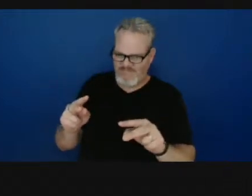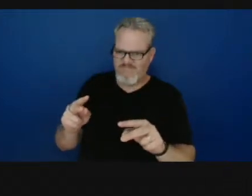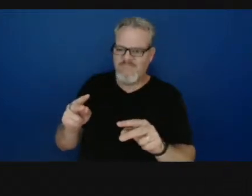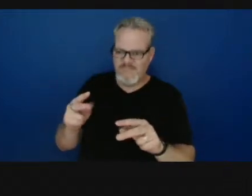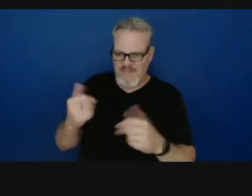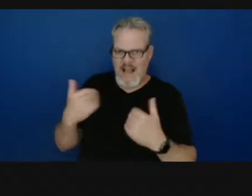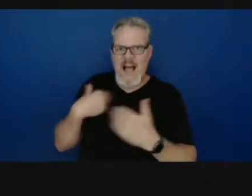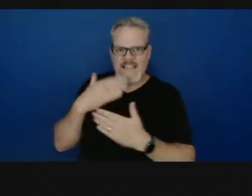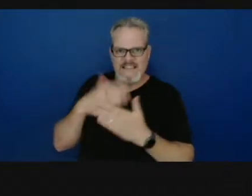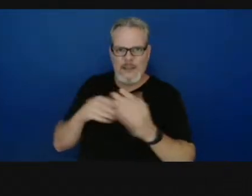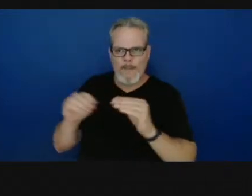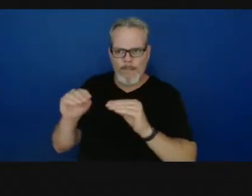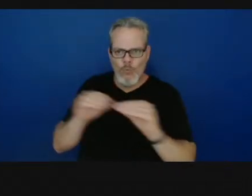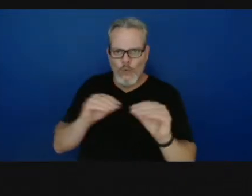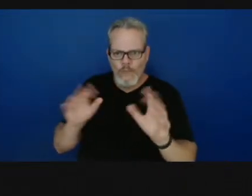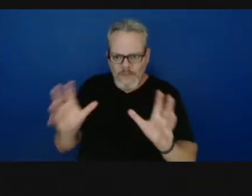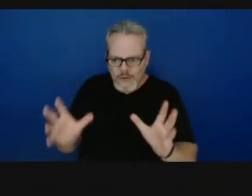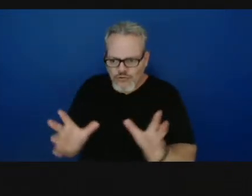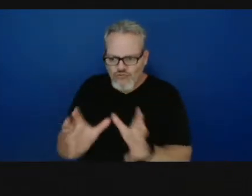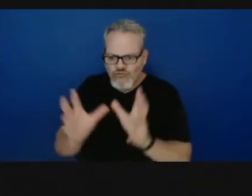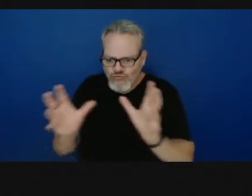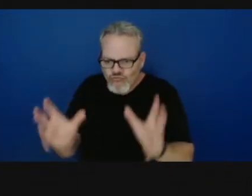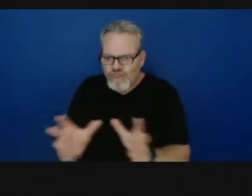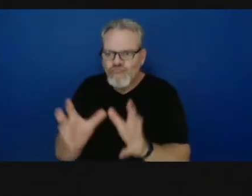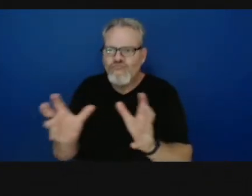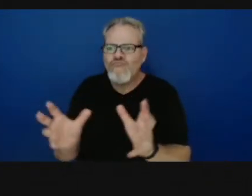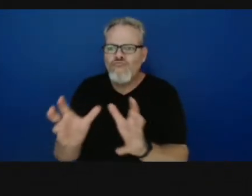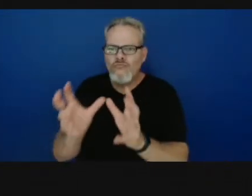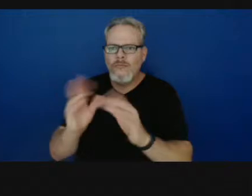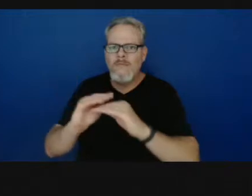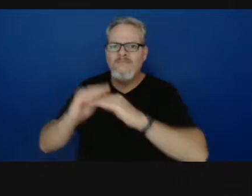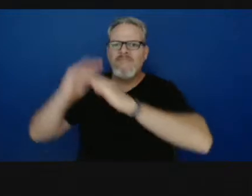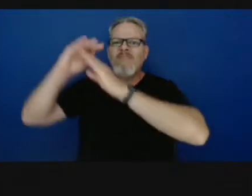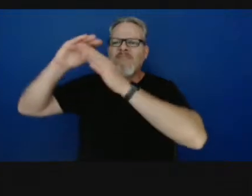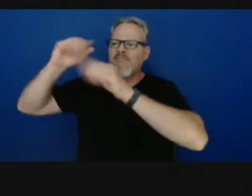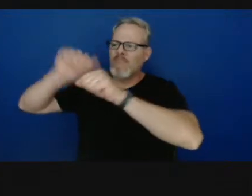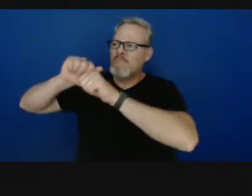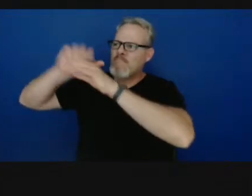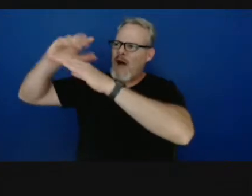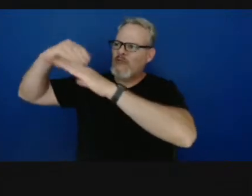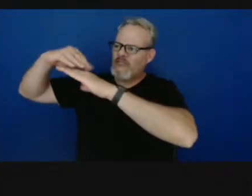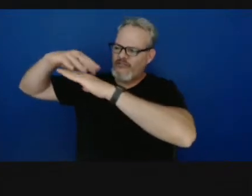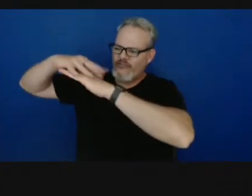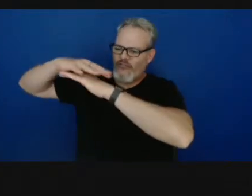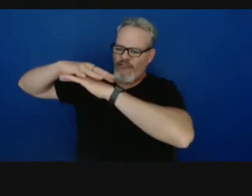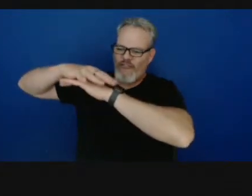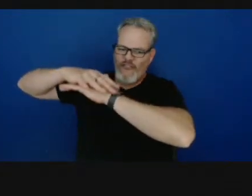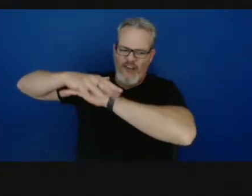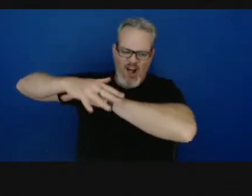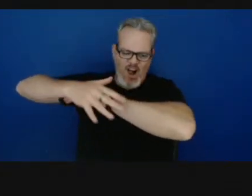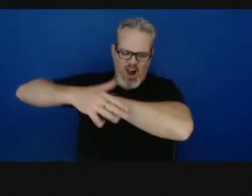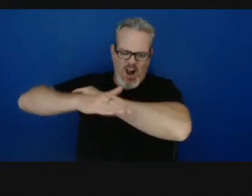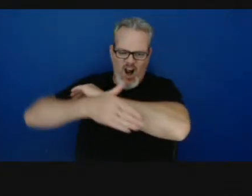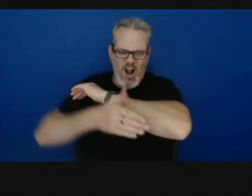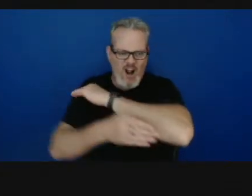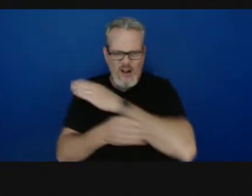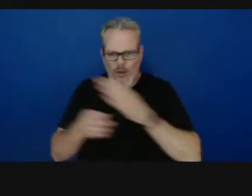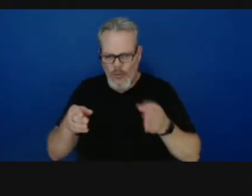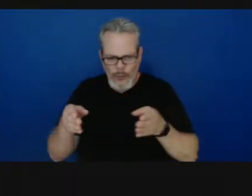it and channelize on the backside of Green Mountain, running down the flank of the lava delta that has already been